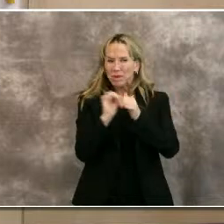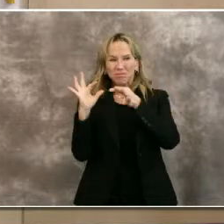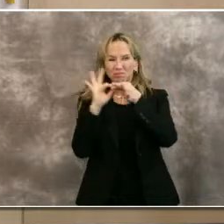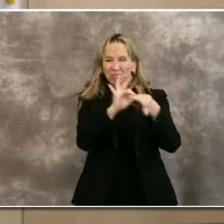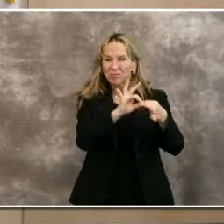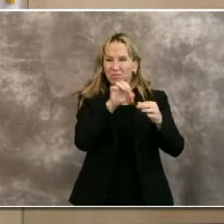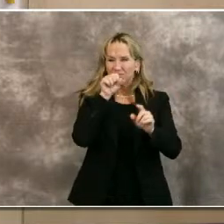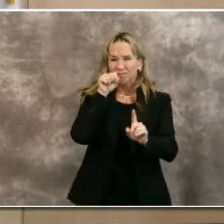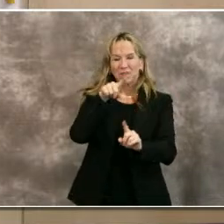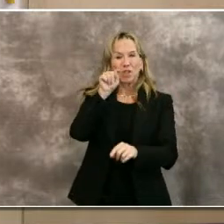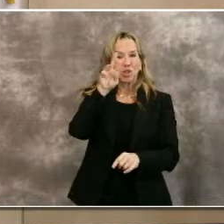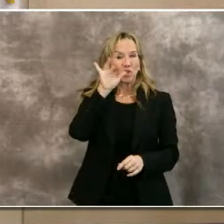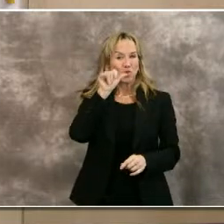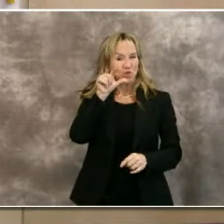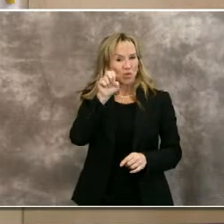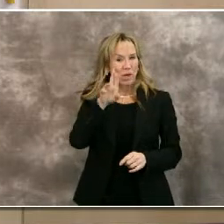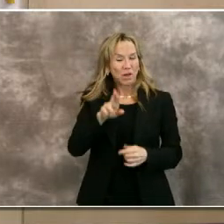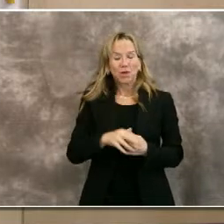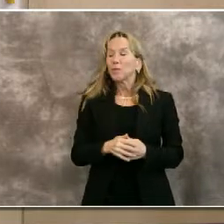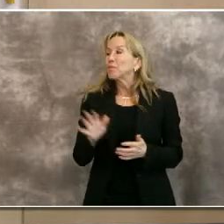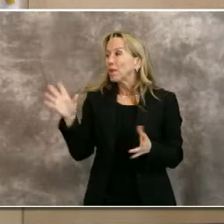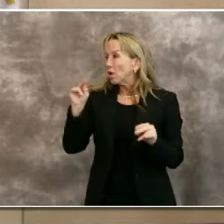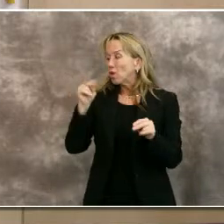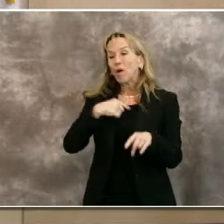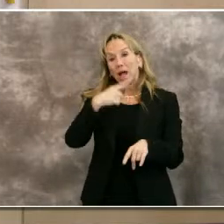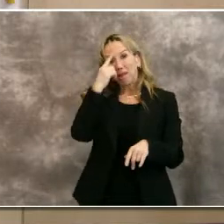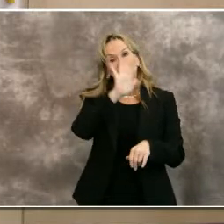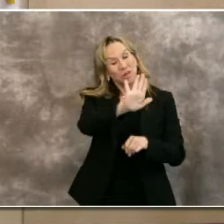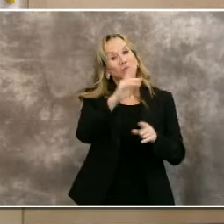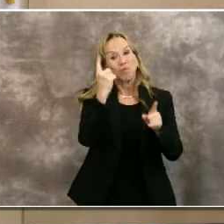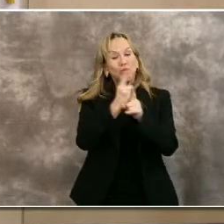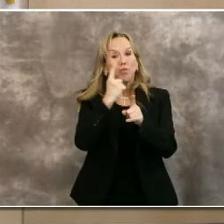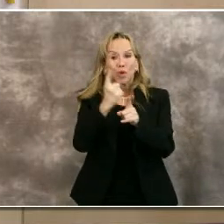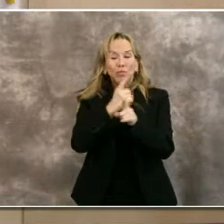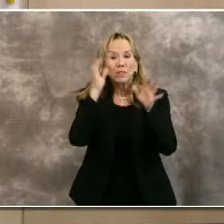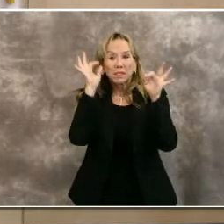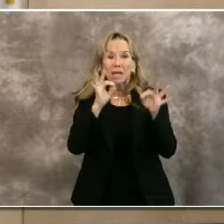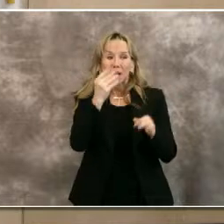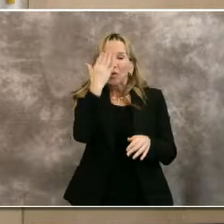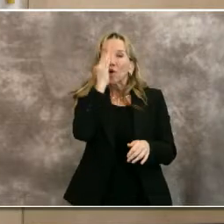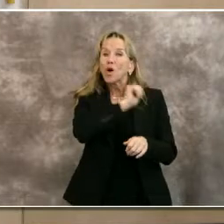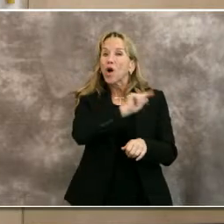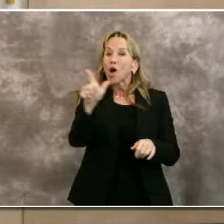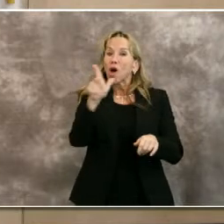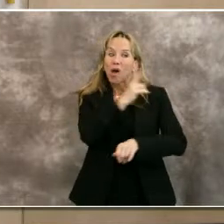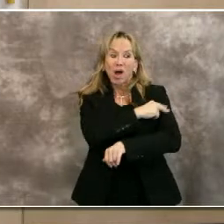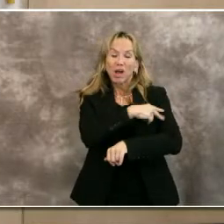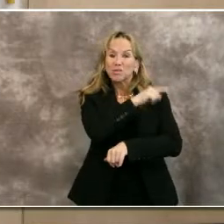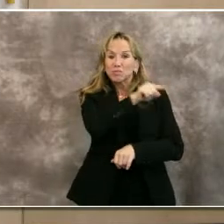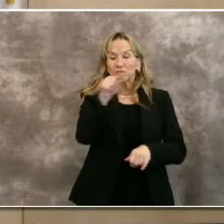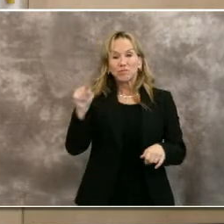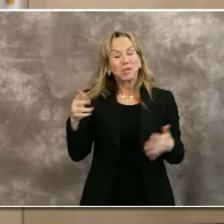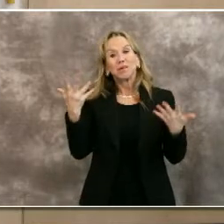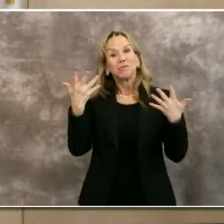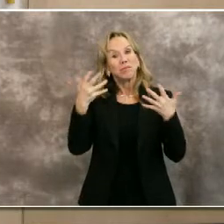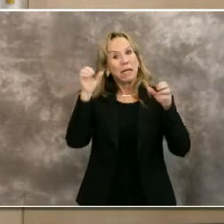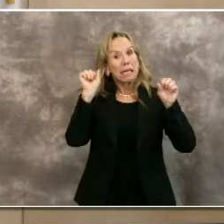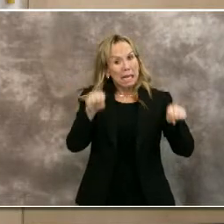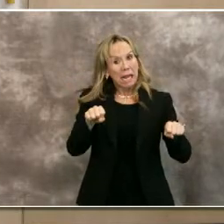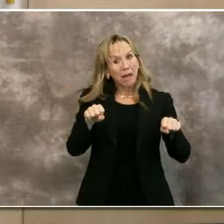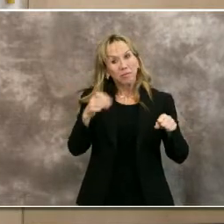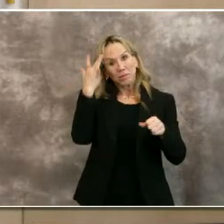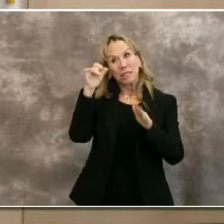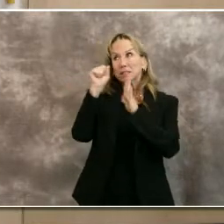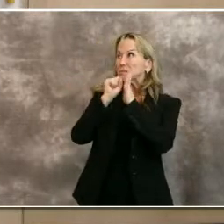I think that's an appropriate decision, and all hospitals have the authority from state IMSA that they